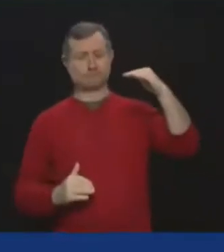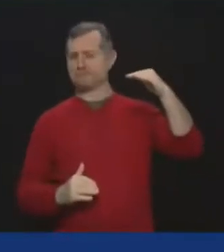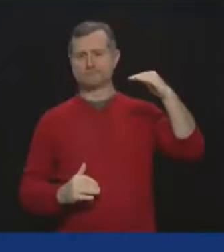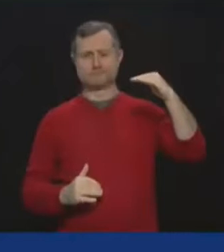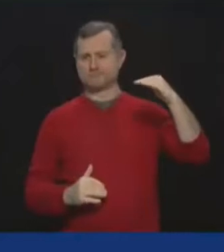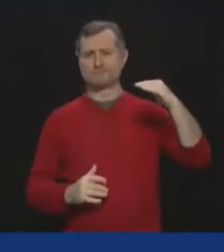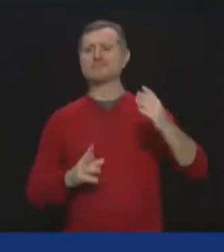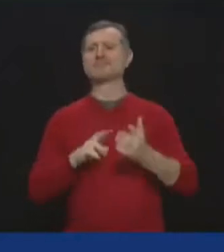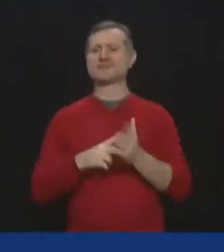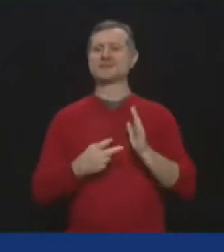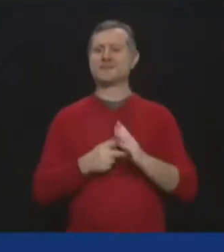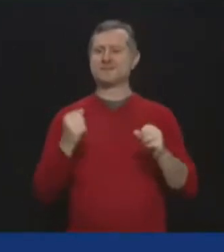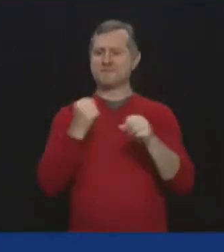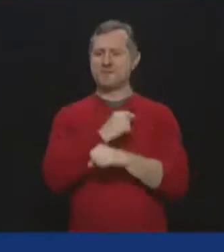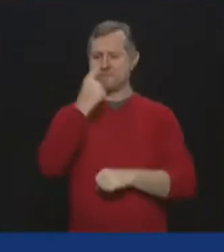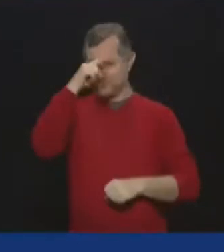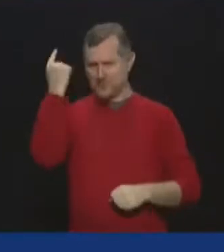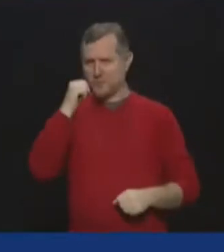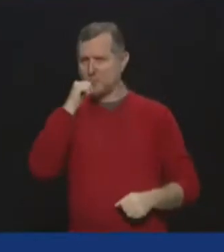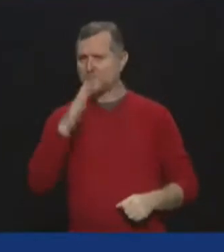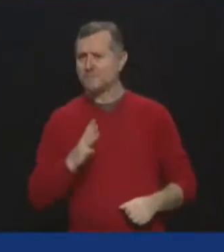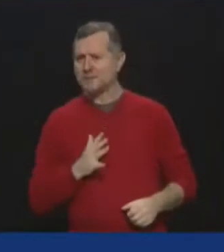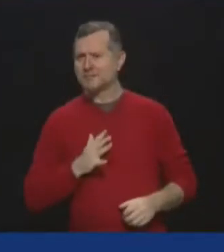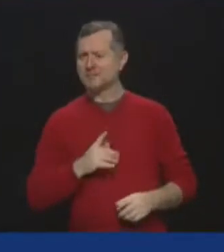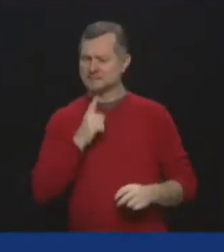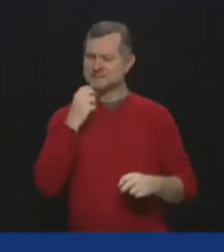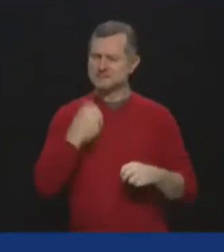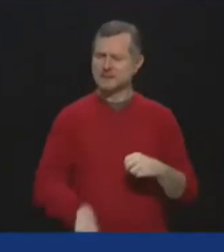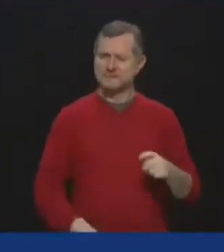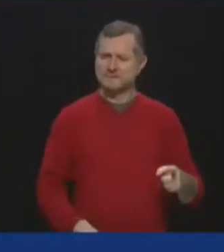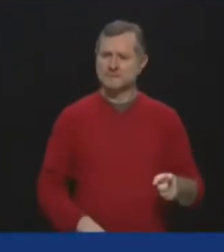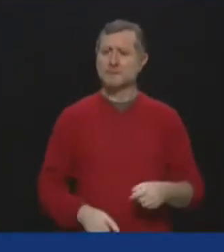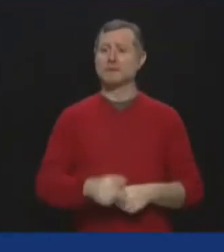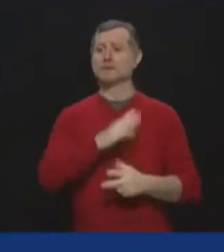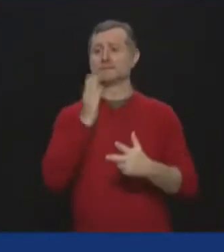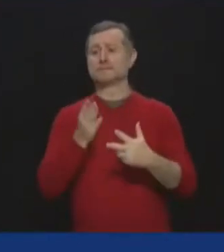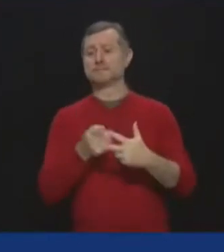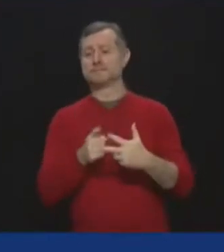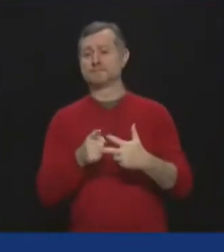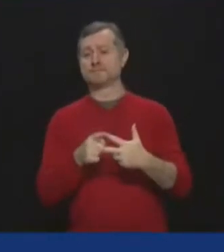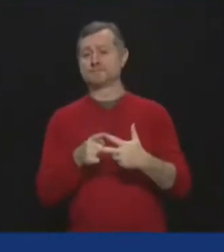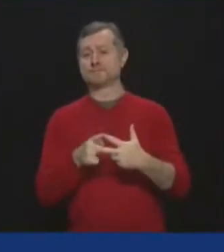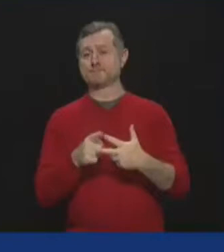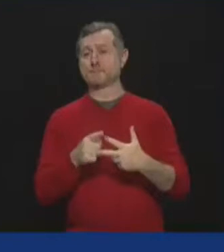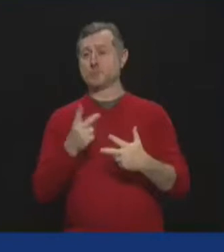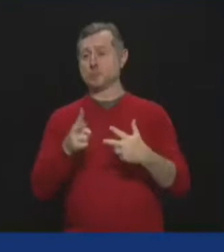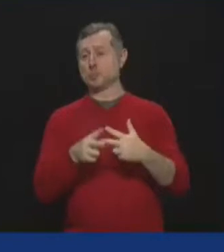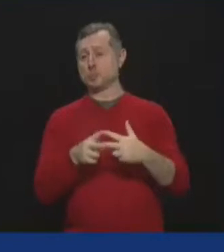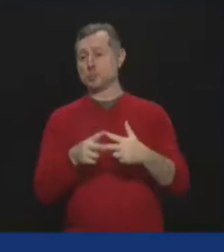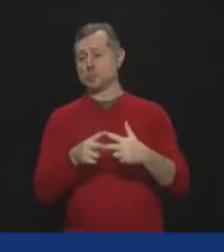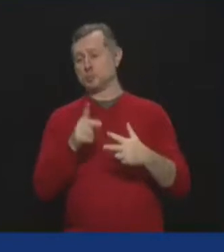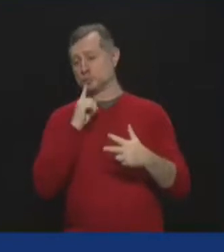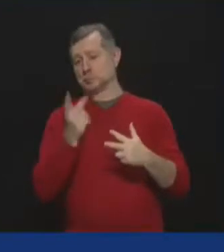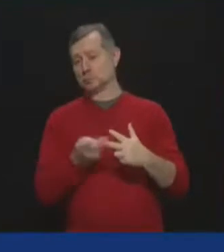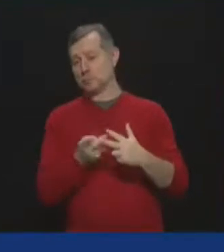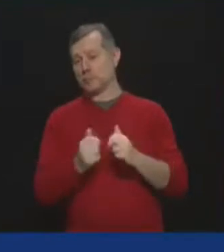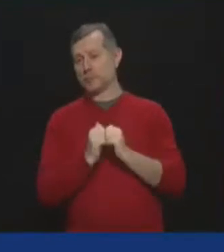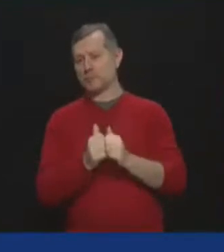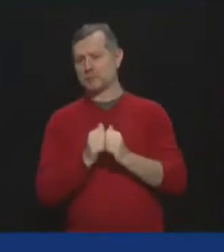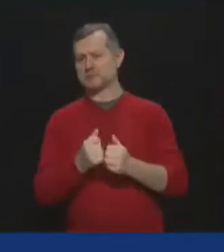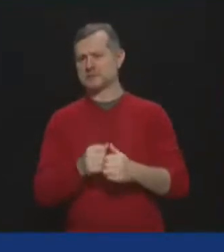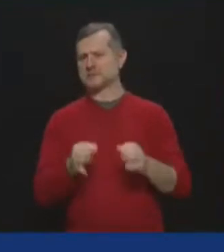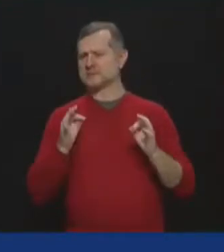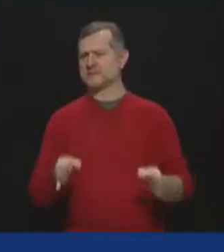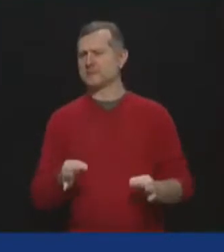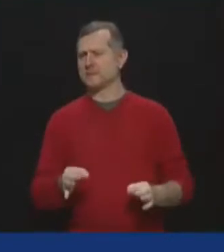black women exponentially harder. You have Elizabeth Cady Stanton and Susan B. Anthony, who together decided we are going